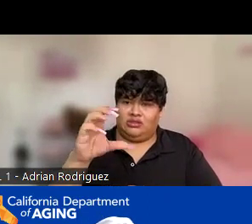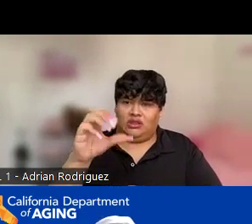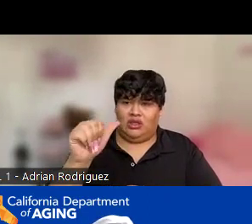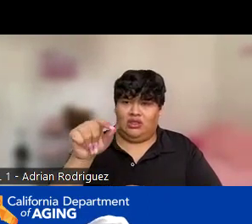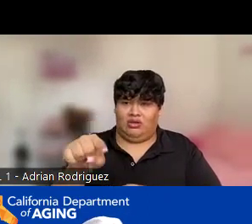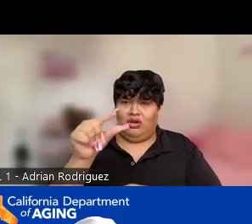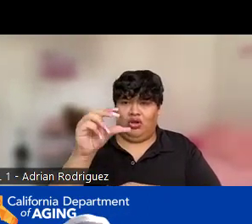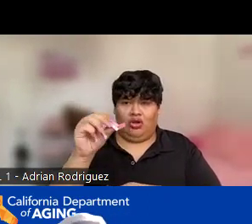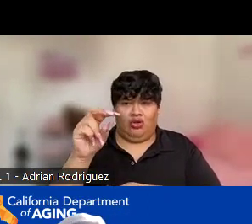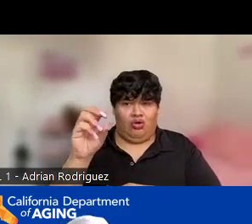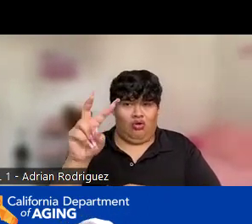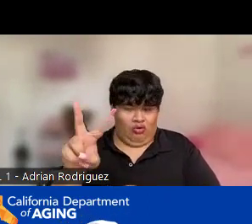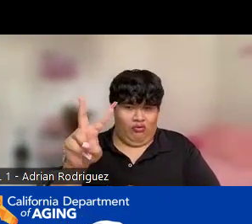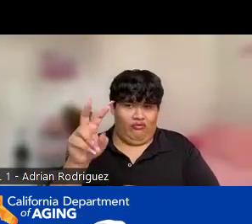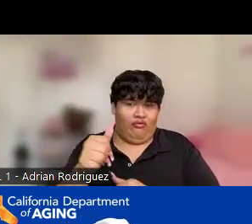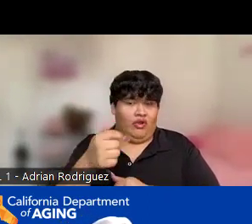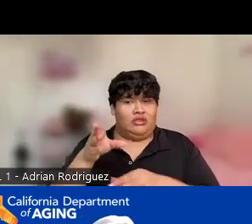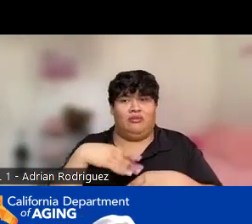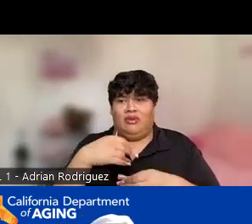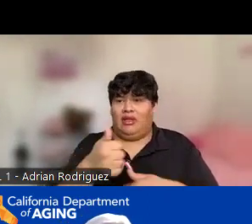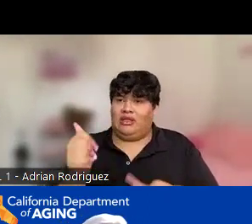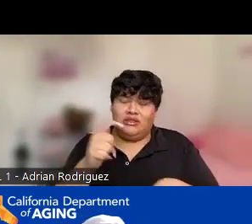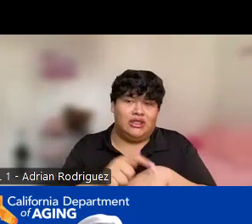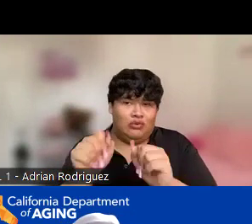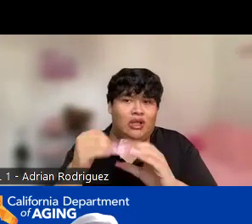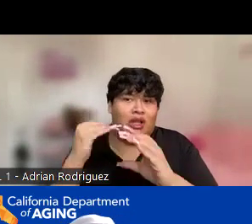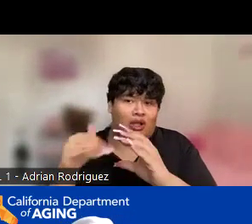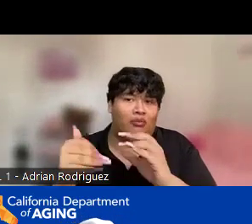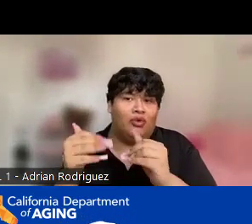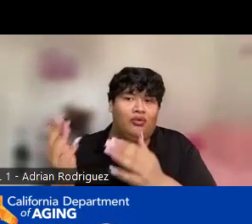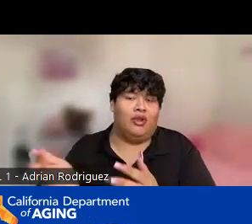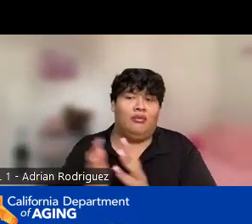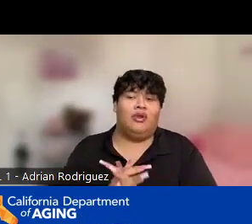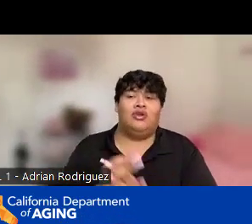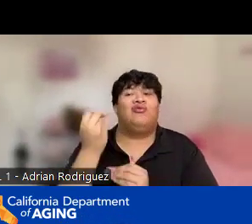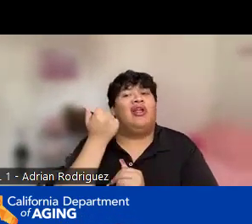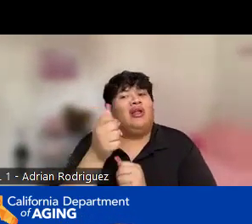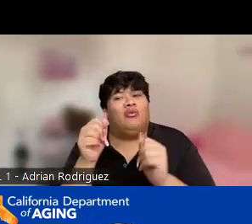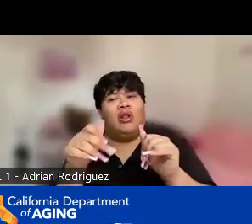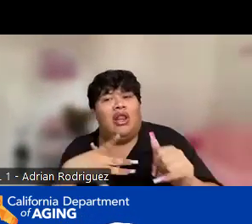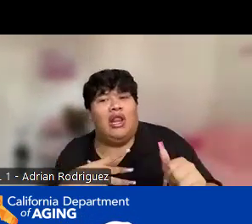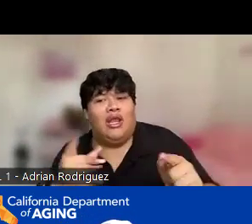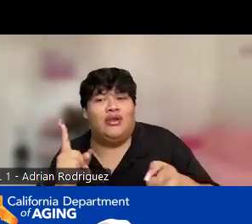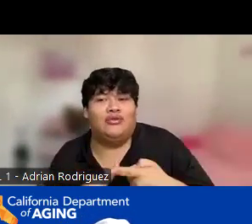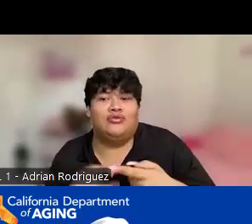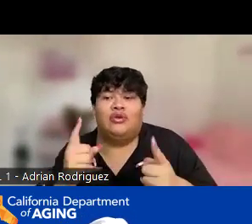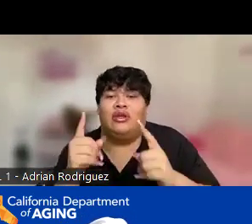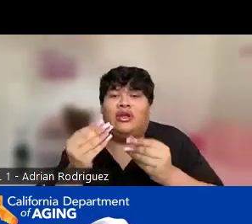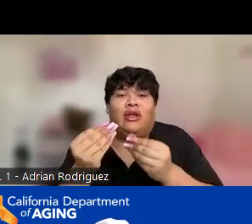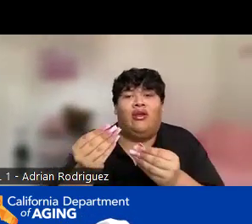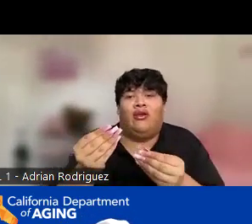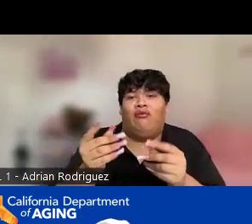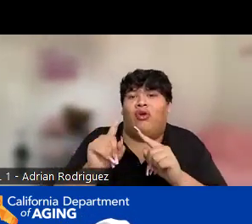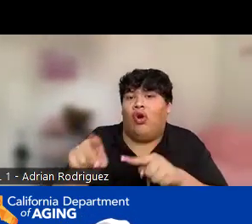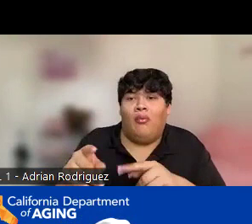aging.ca.gov. We accept those at any time. So if anybody would like to give a comment to the